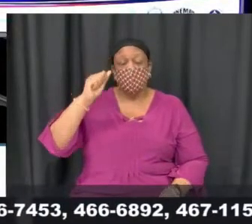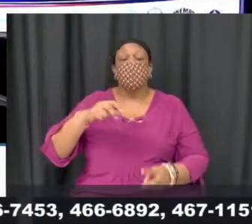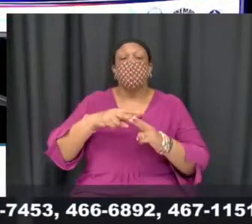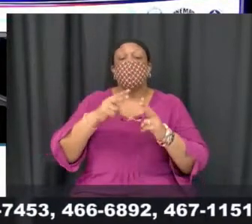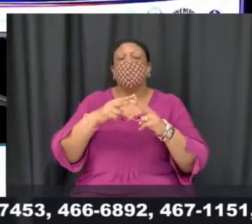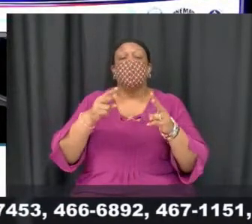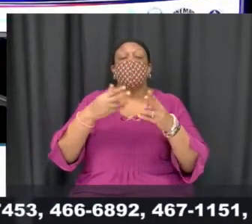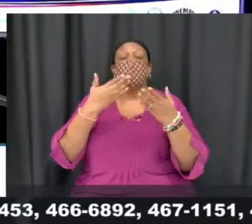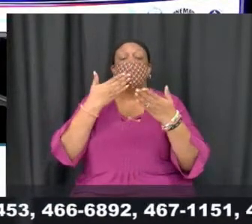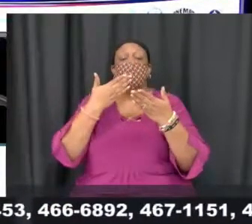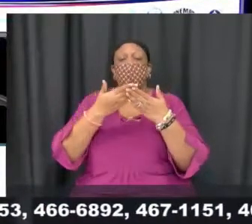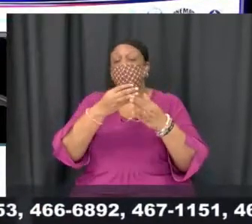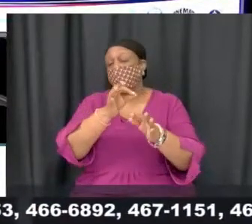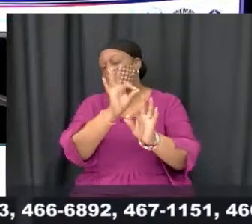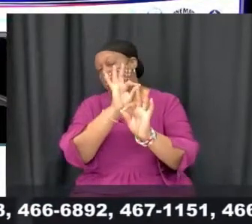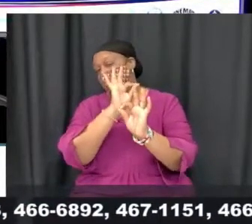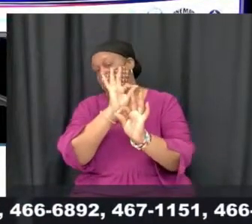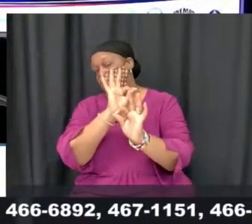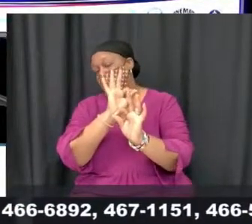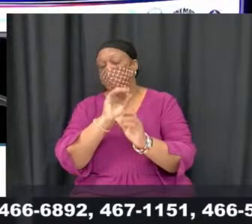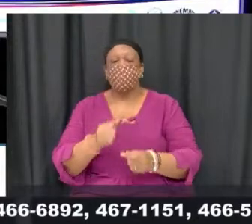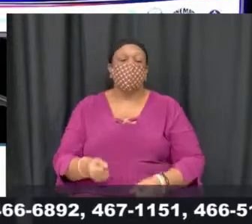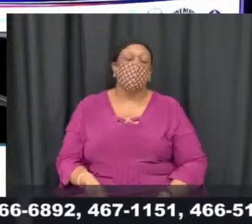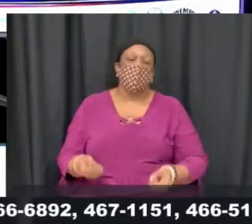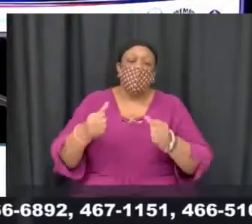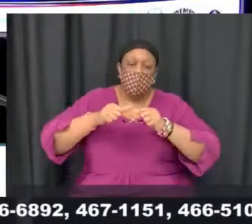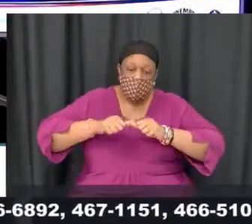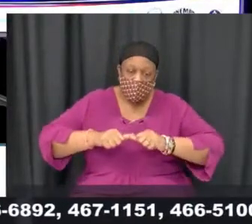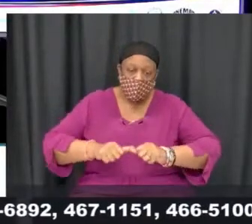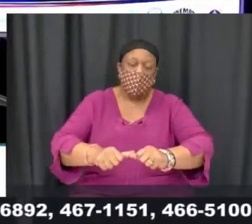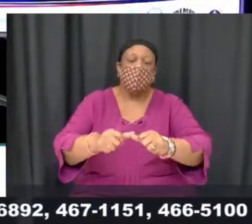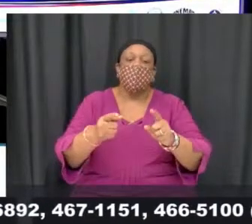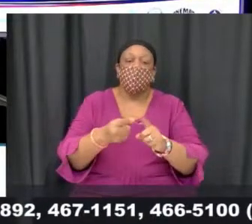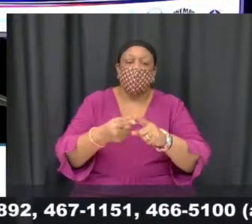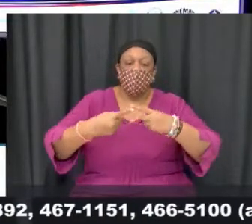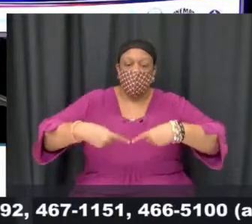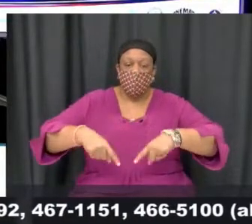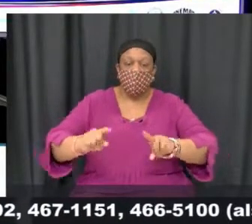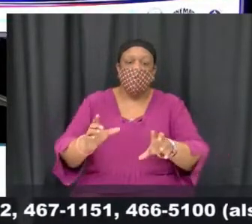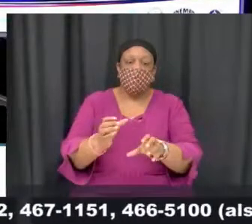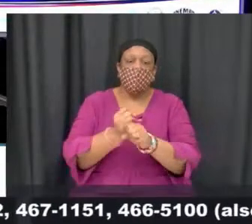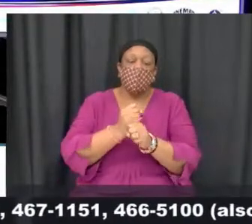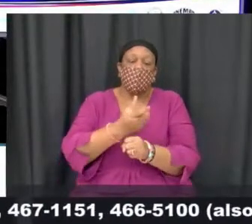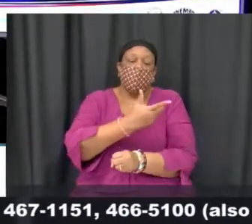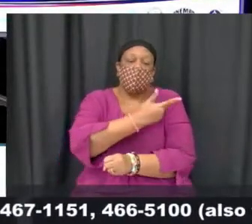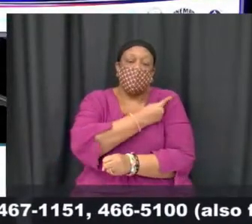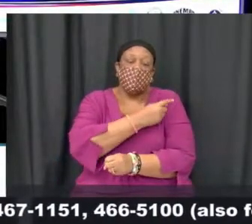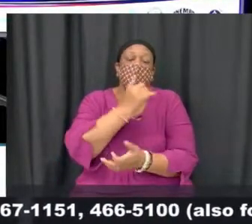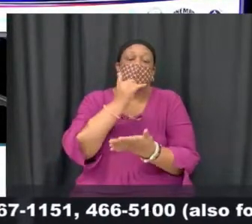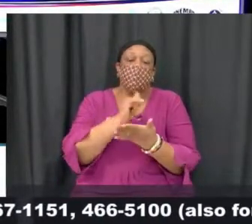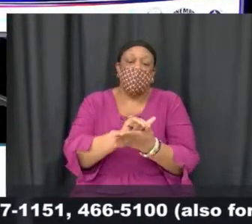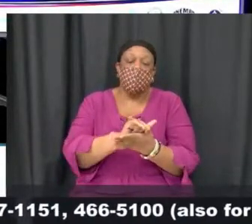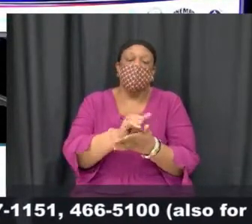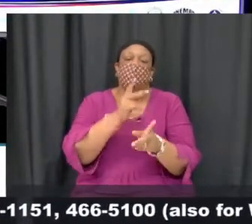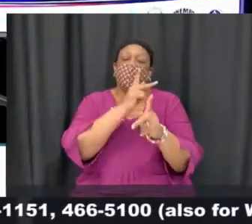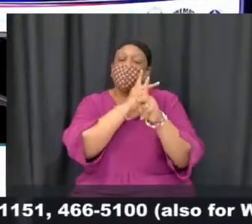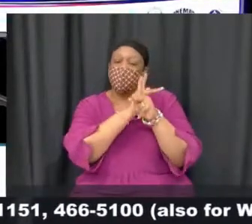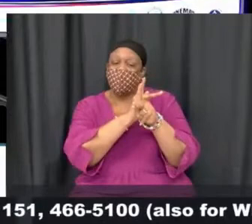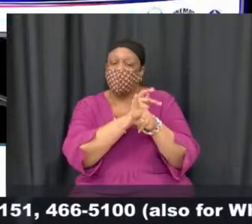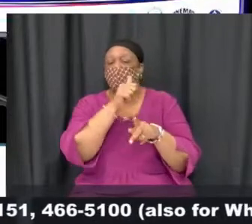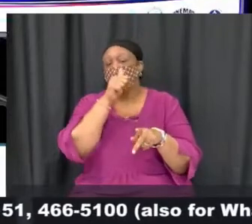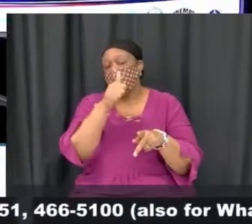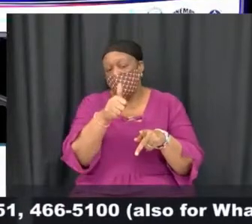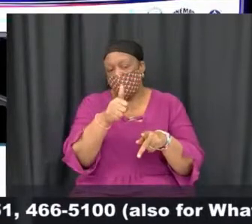We'll continue to encourage those who can be vaccinated to come forward and get vaccinated, because the